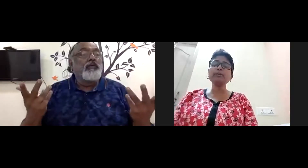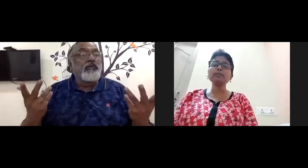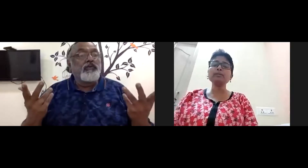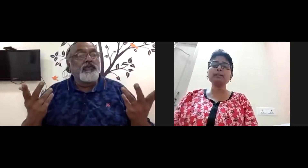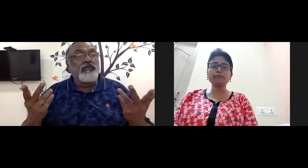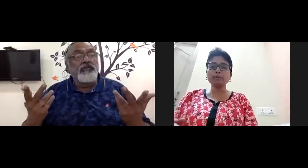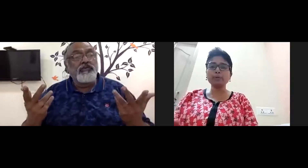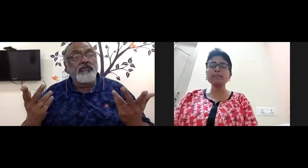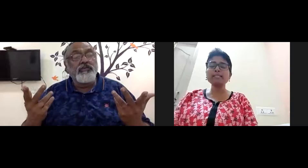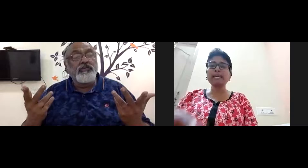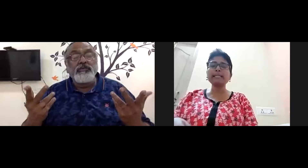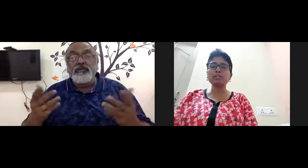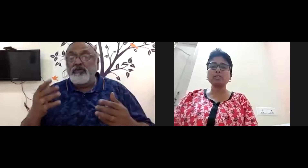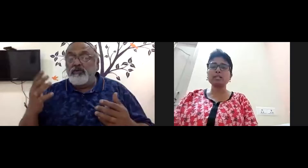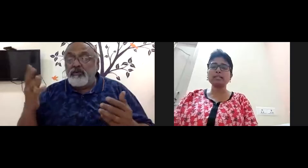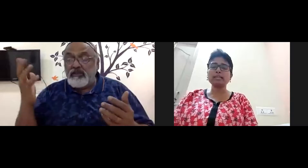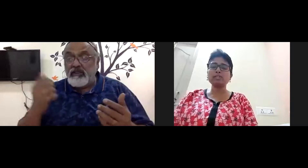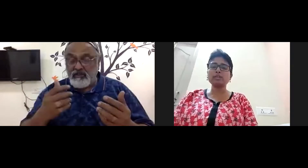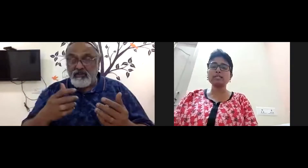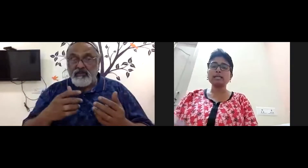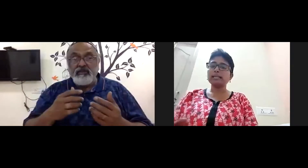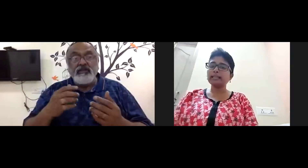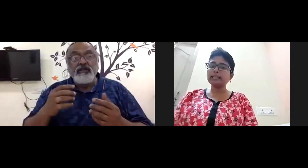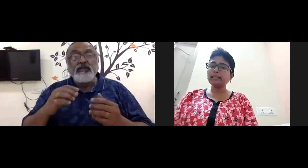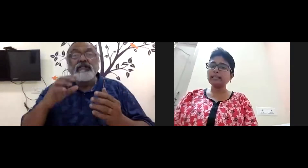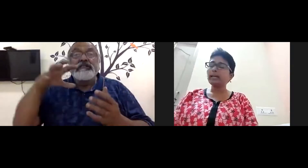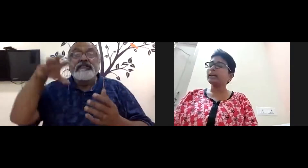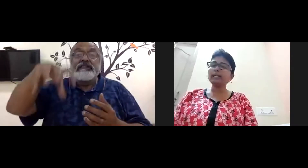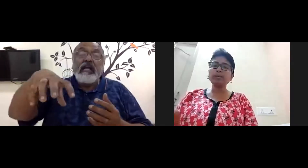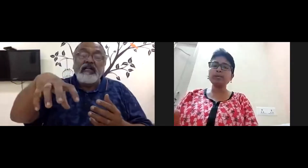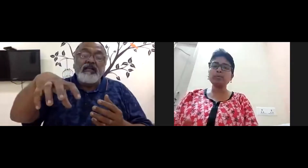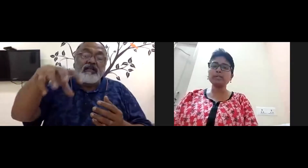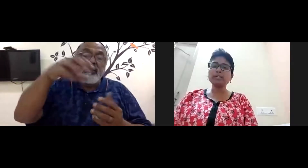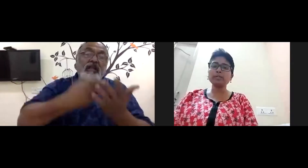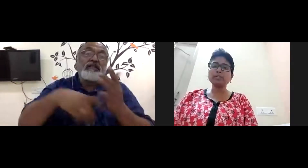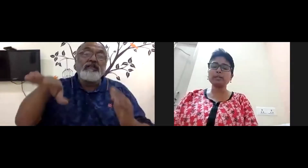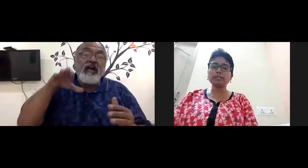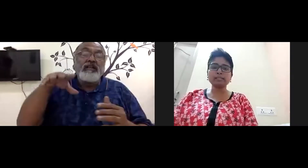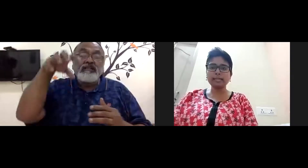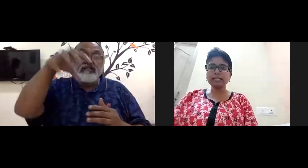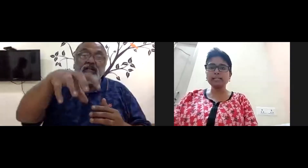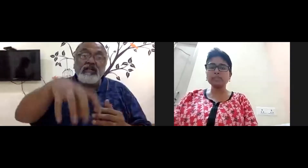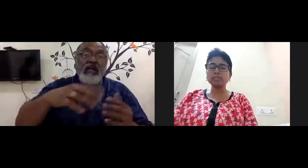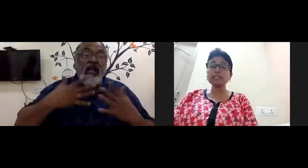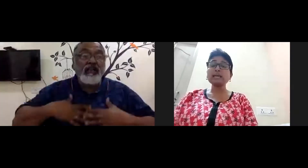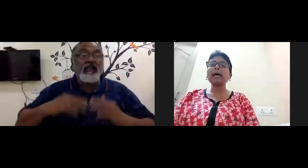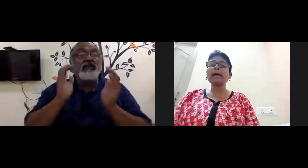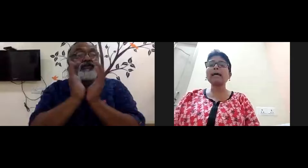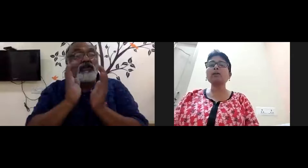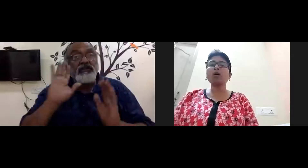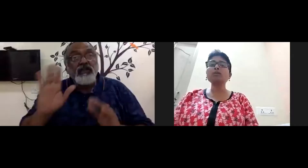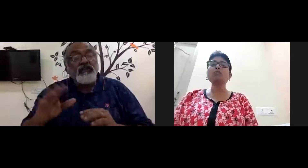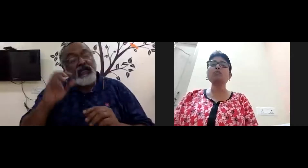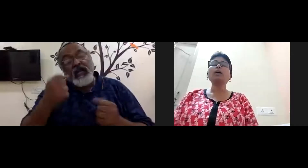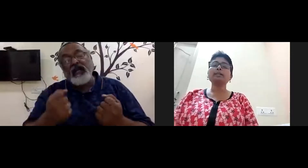to get you into the, if you have a state insurance, health insurance, then he should be able to get you into the state